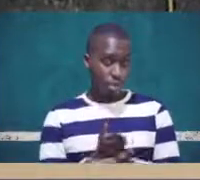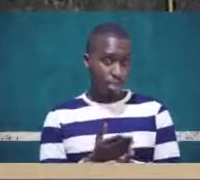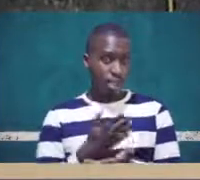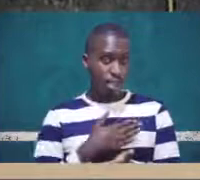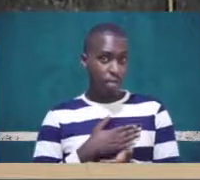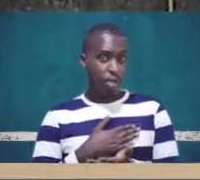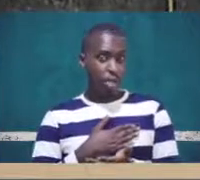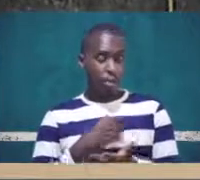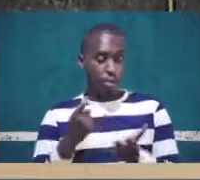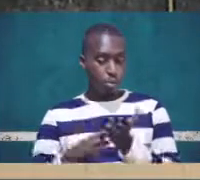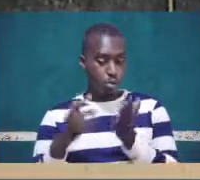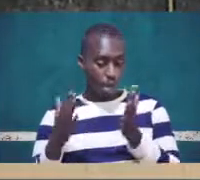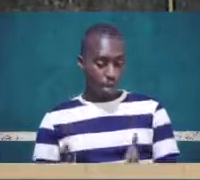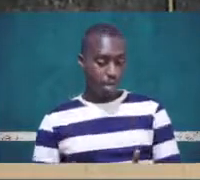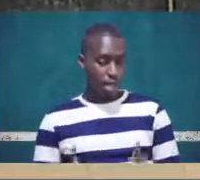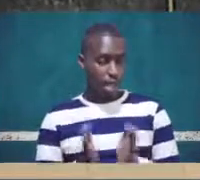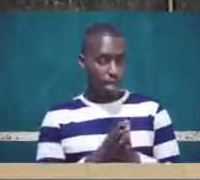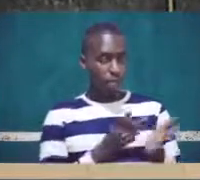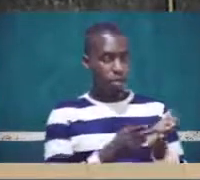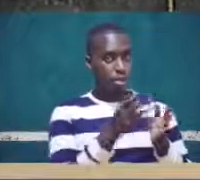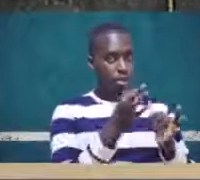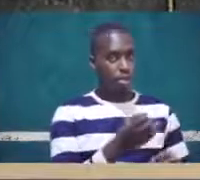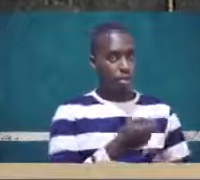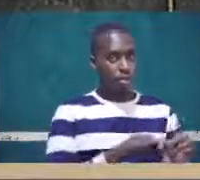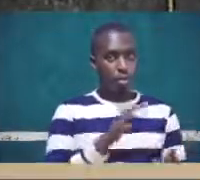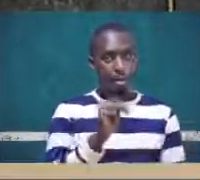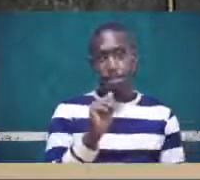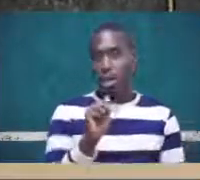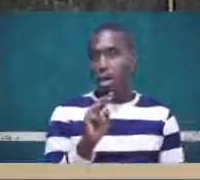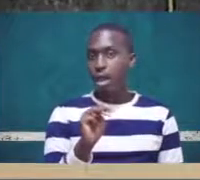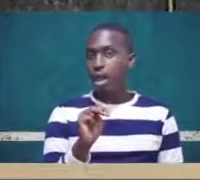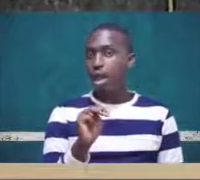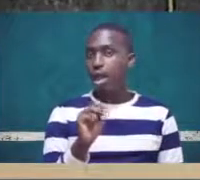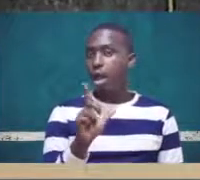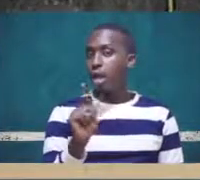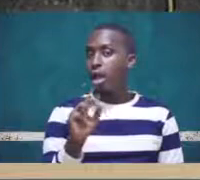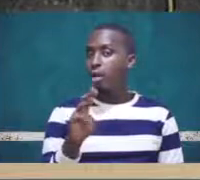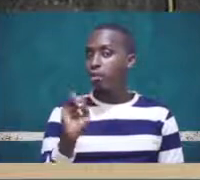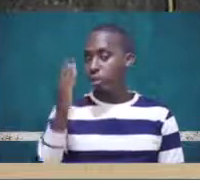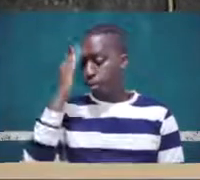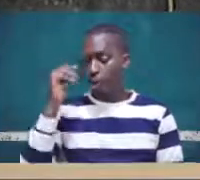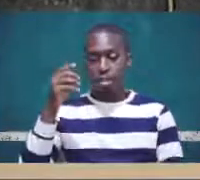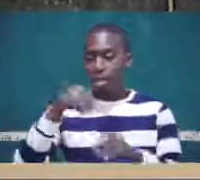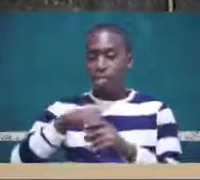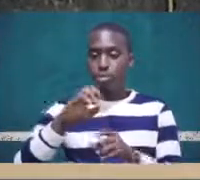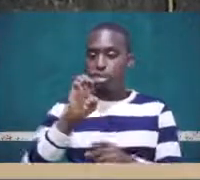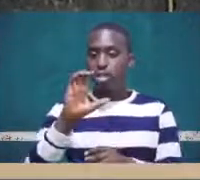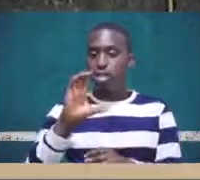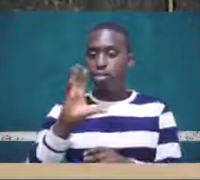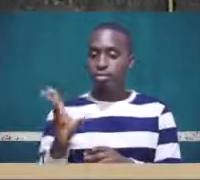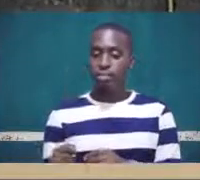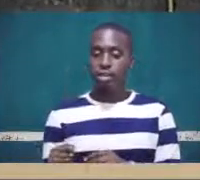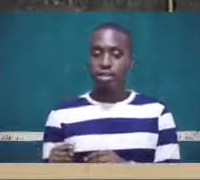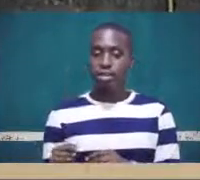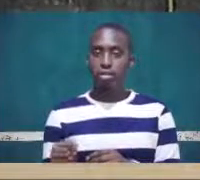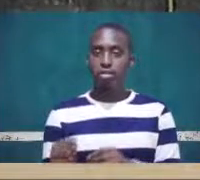I'm a Ugandan and I'm buying goods also from Malawi, because Malawi is not part of the East African community, I will have to pay tax on